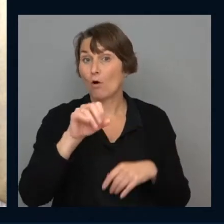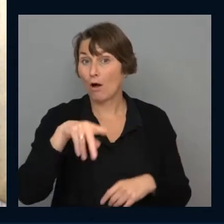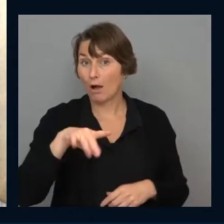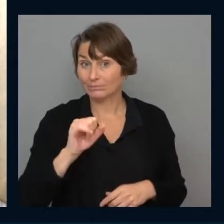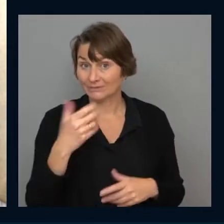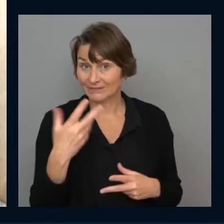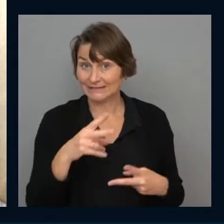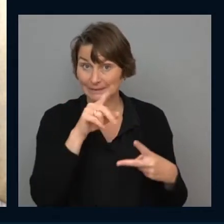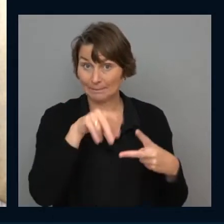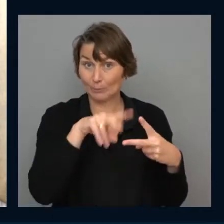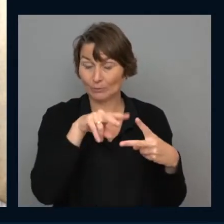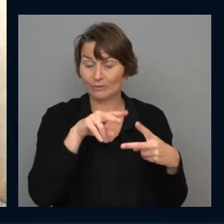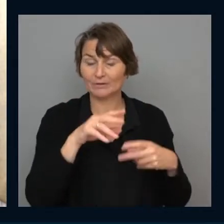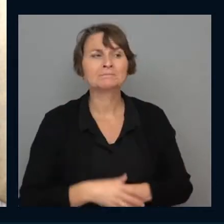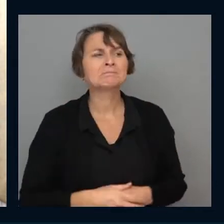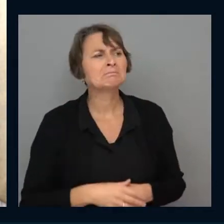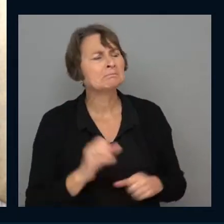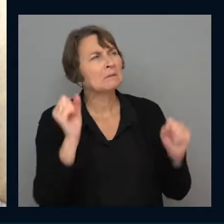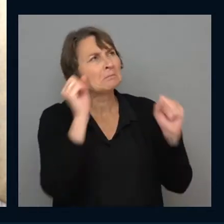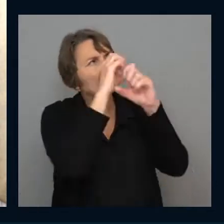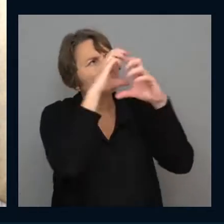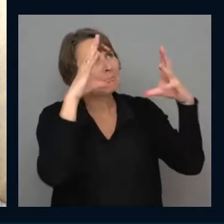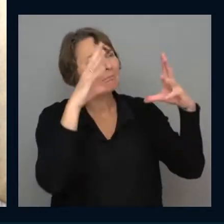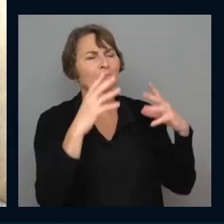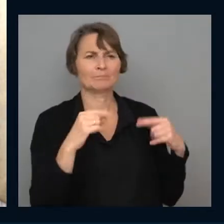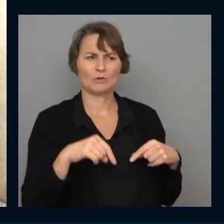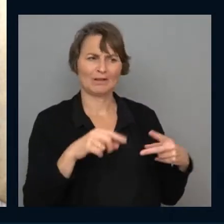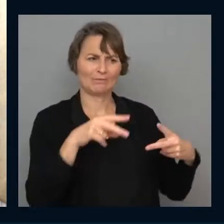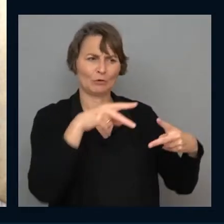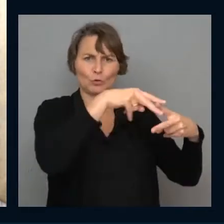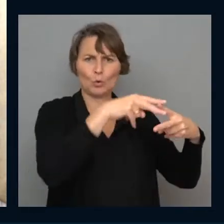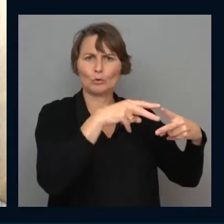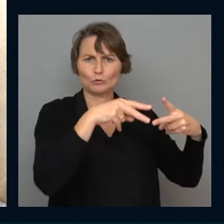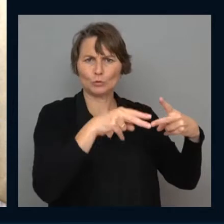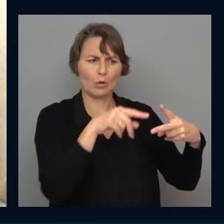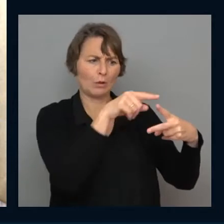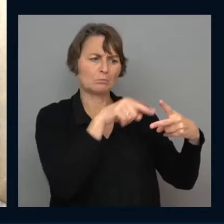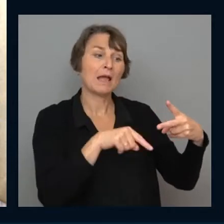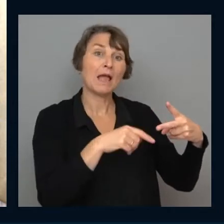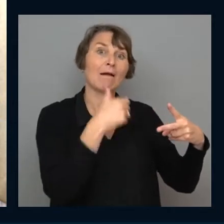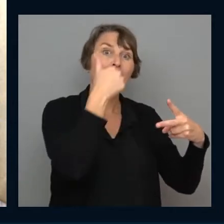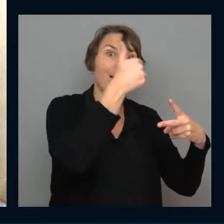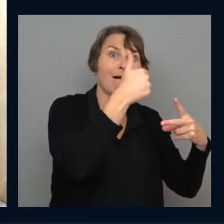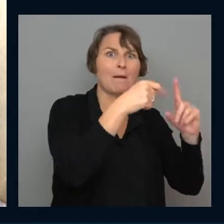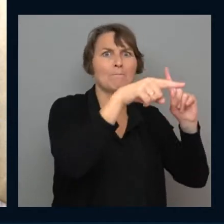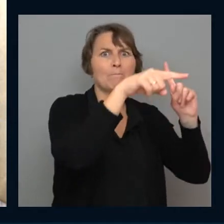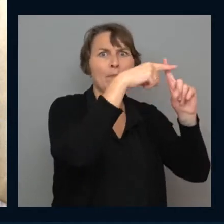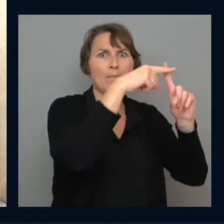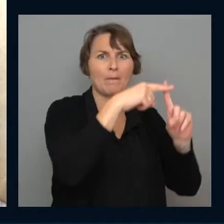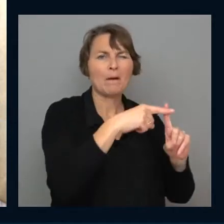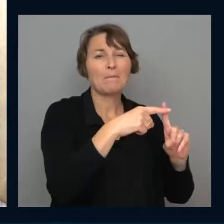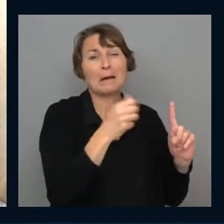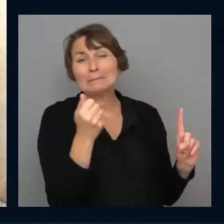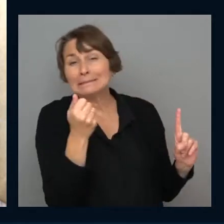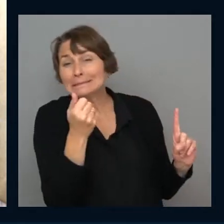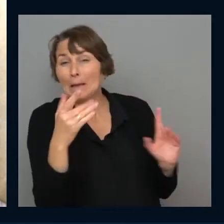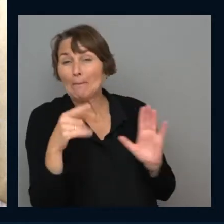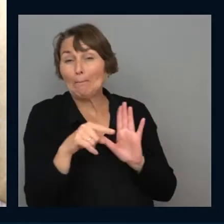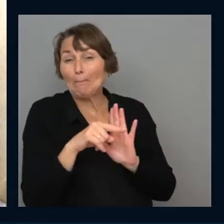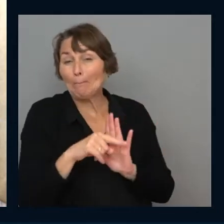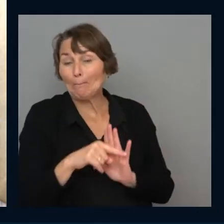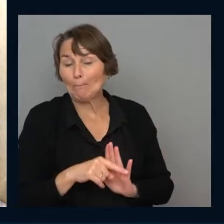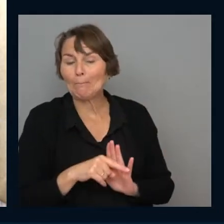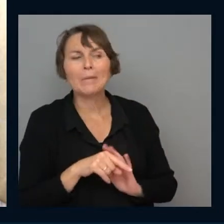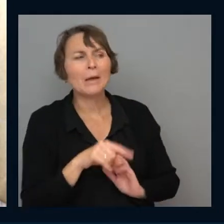Yeah, I can imagine that both of these tools have their, their strong points and maybe some weaknesses. What would you consider to